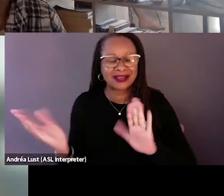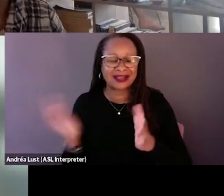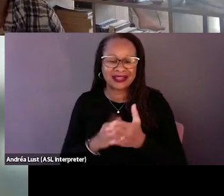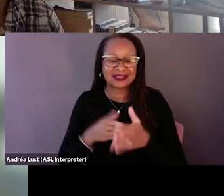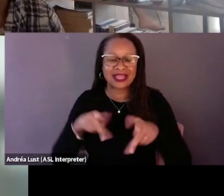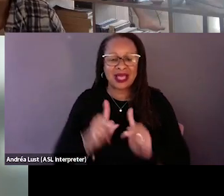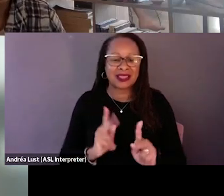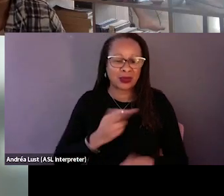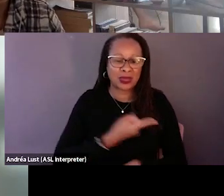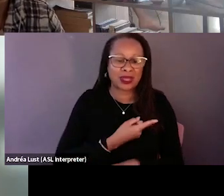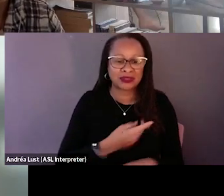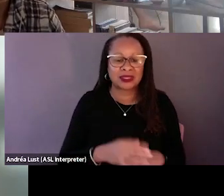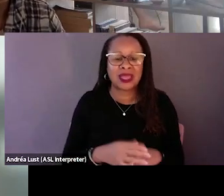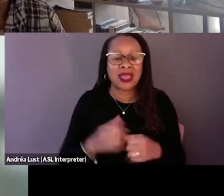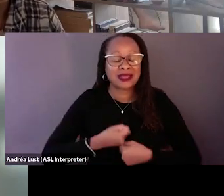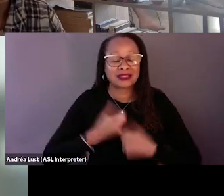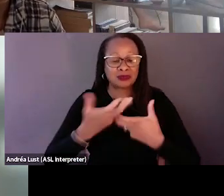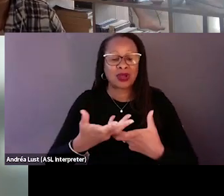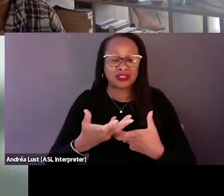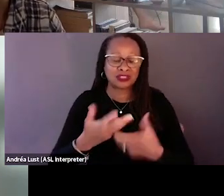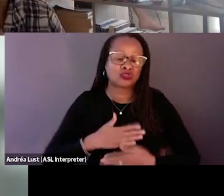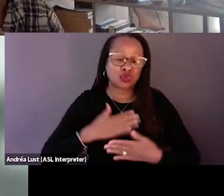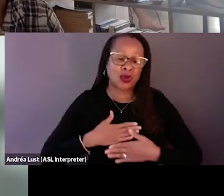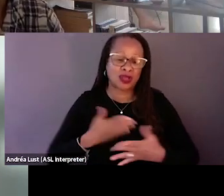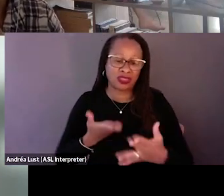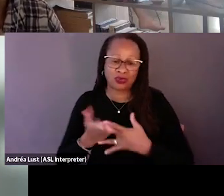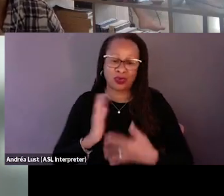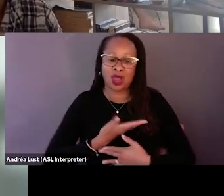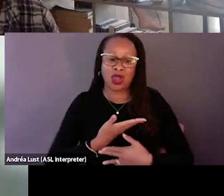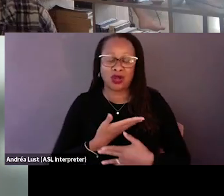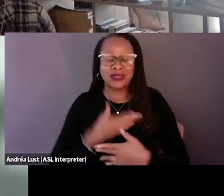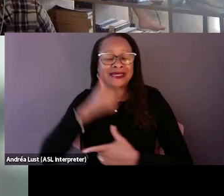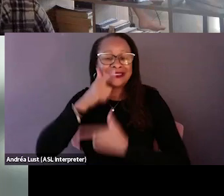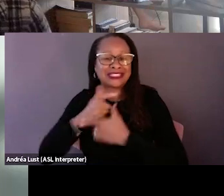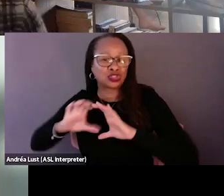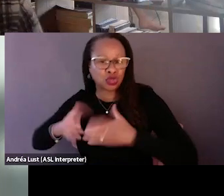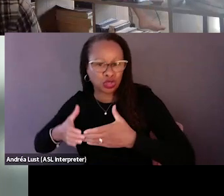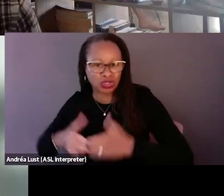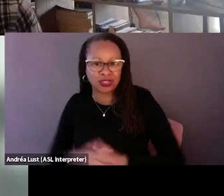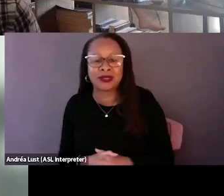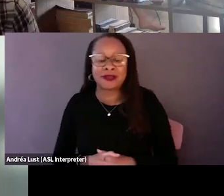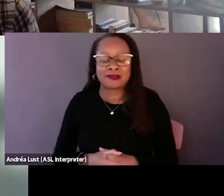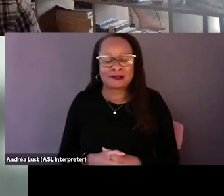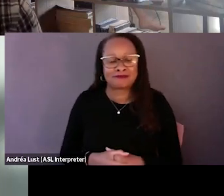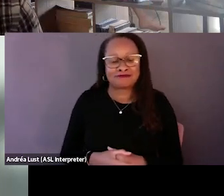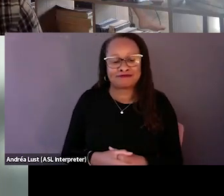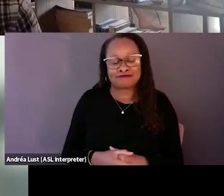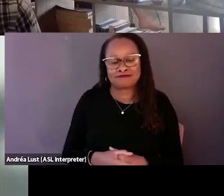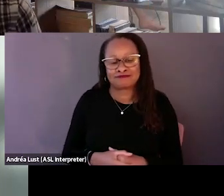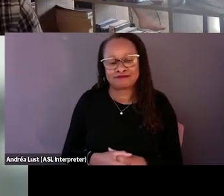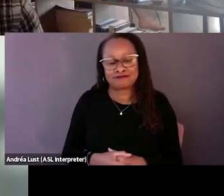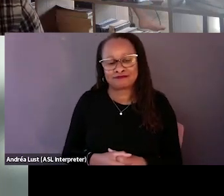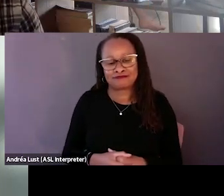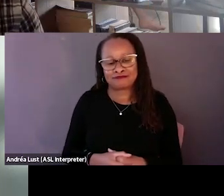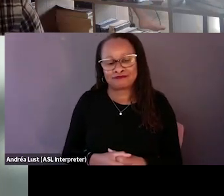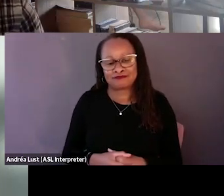letting us express joy through our sisterhood, right? And so I think there